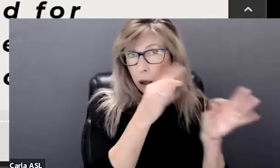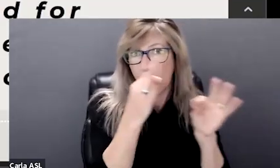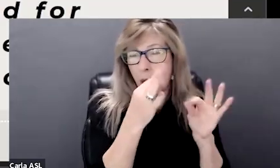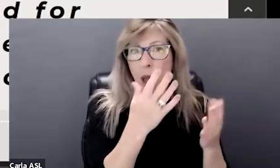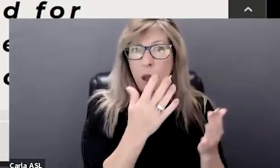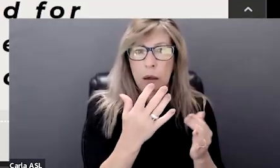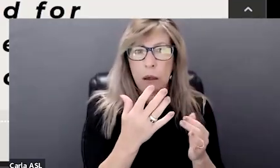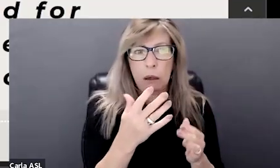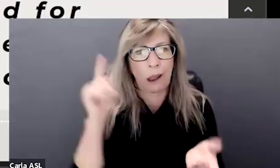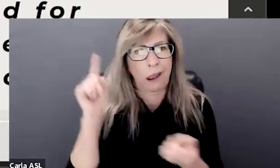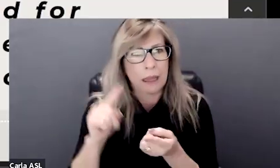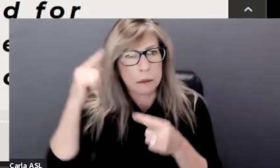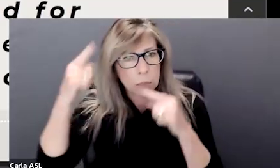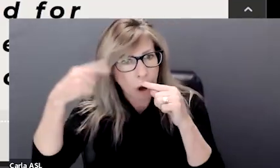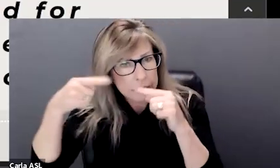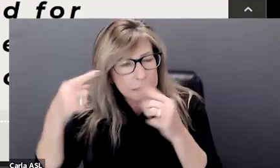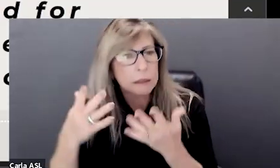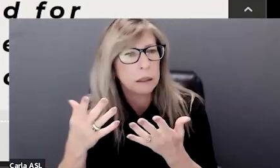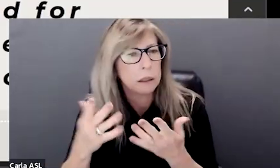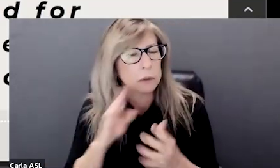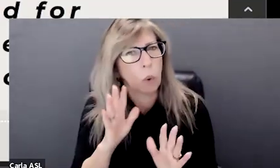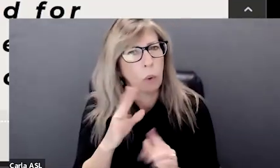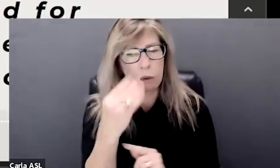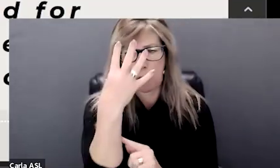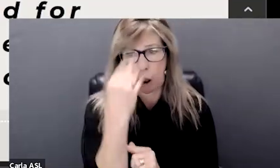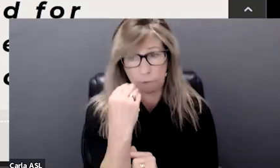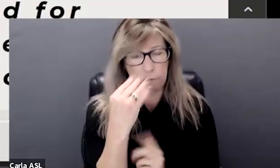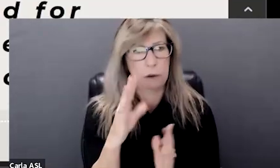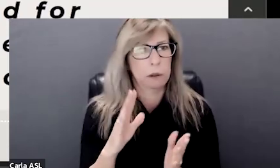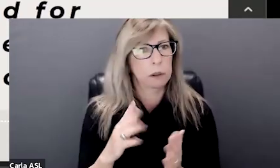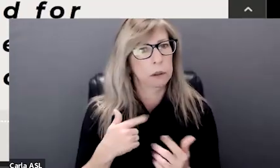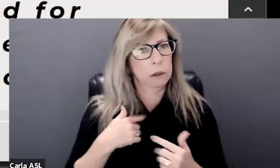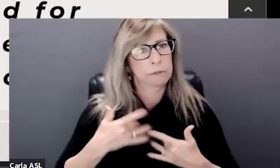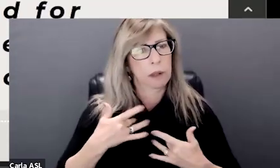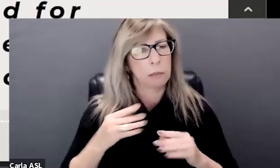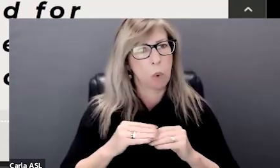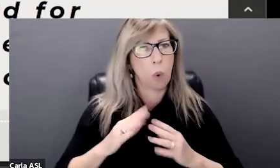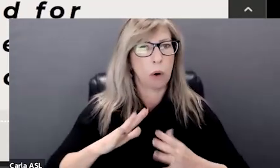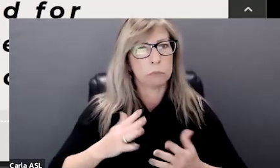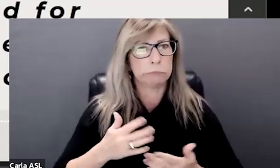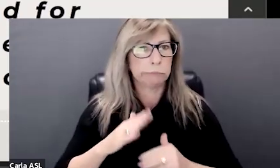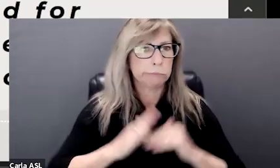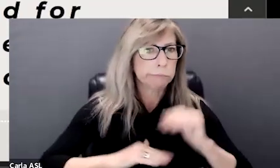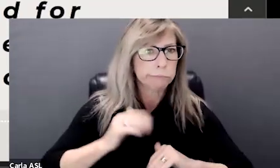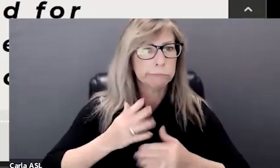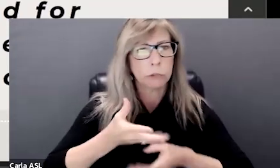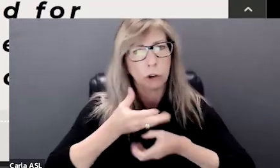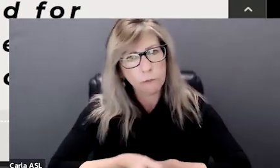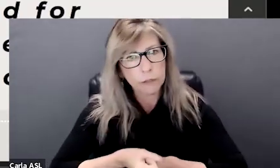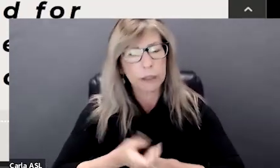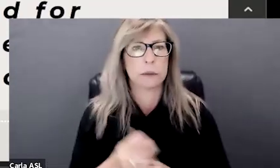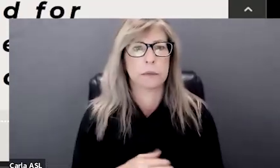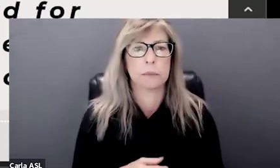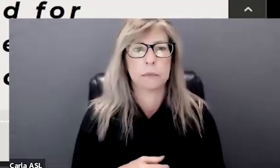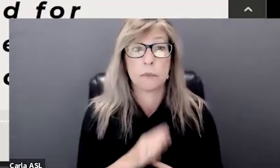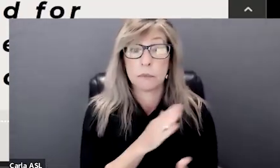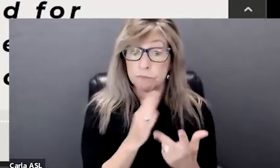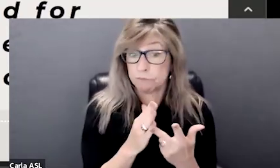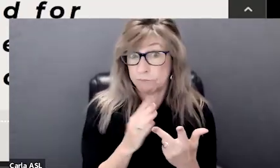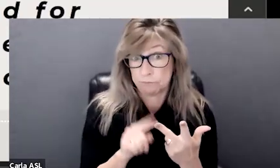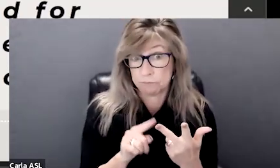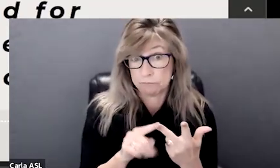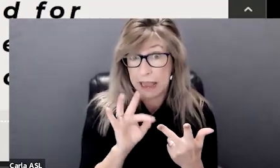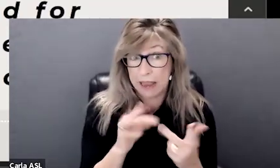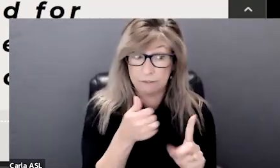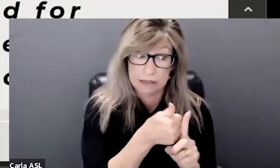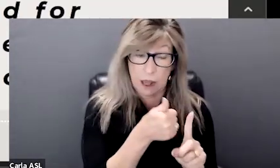not have to worry about how they are presenting on camera. And then if someone has a visible disability that they're